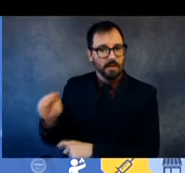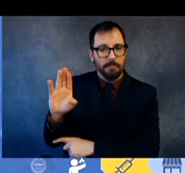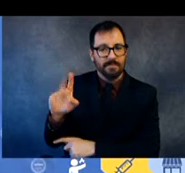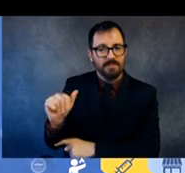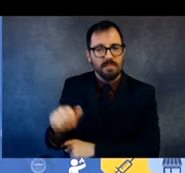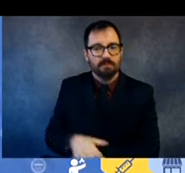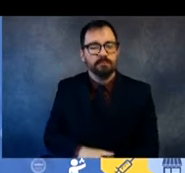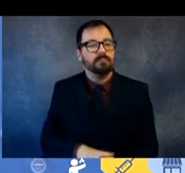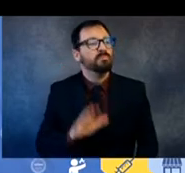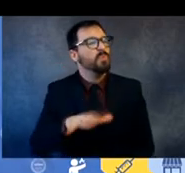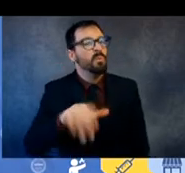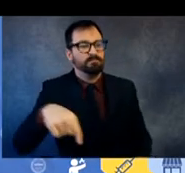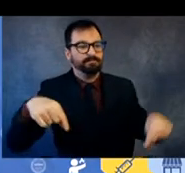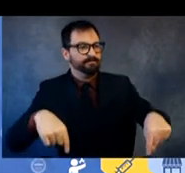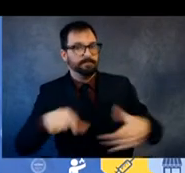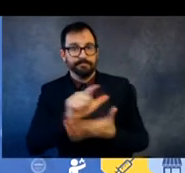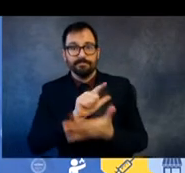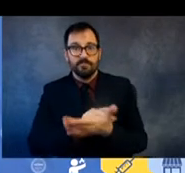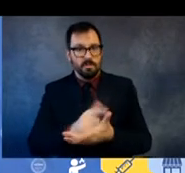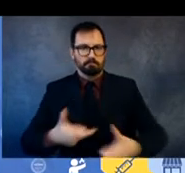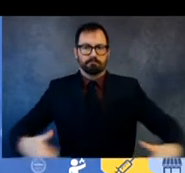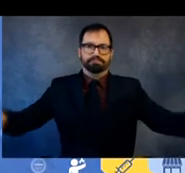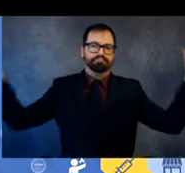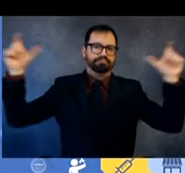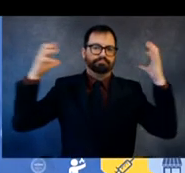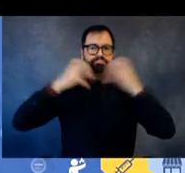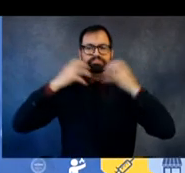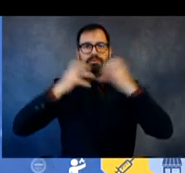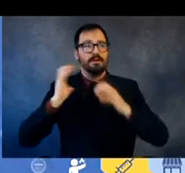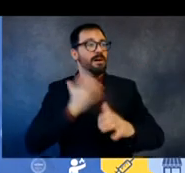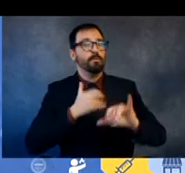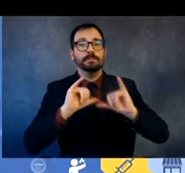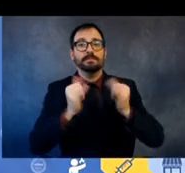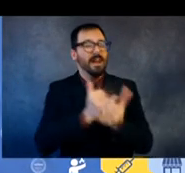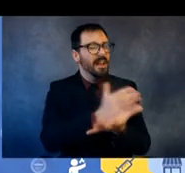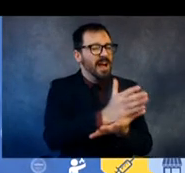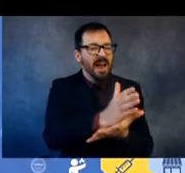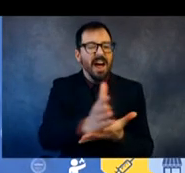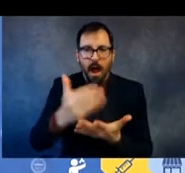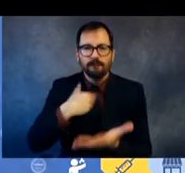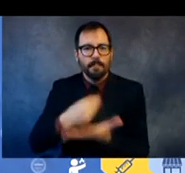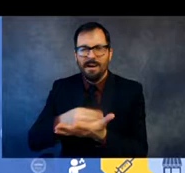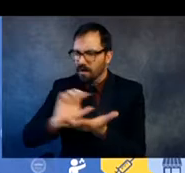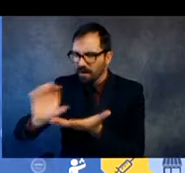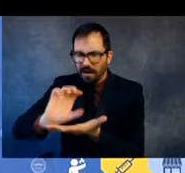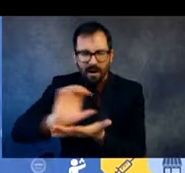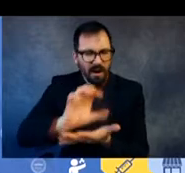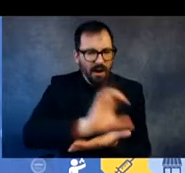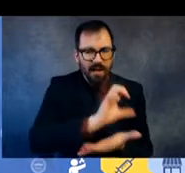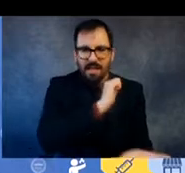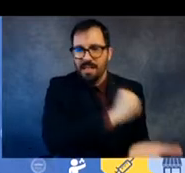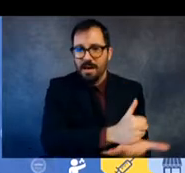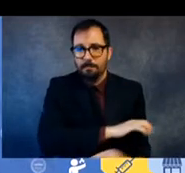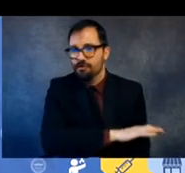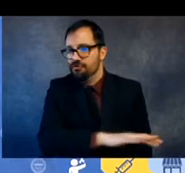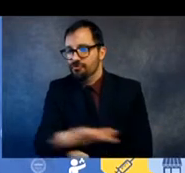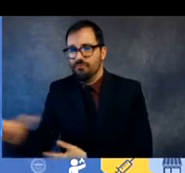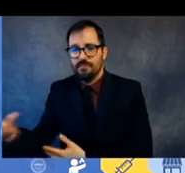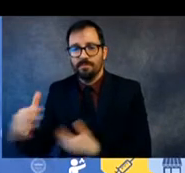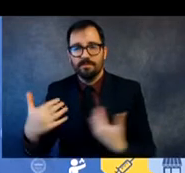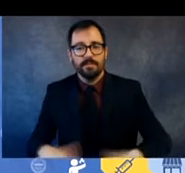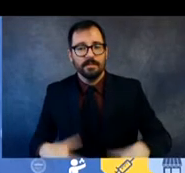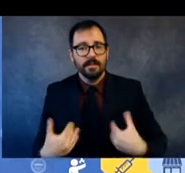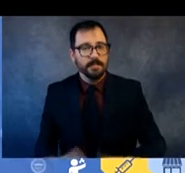This is a big bill. Every aspect of our society is trying to be